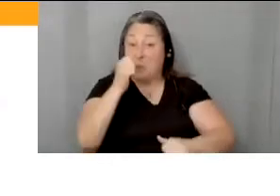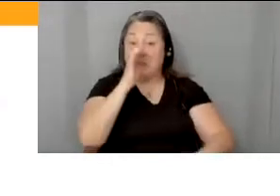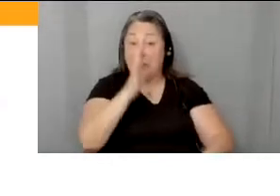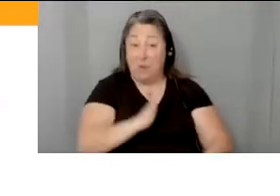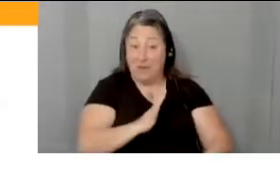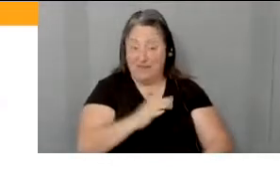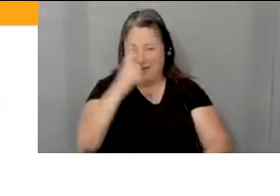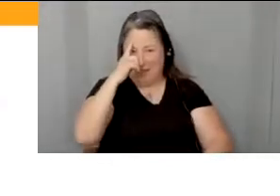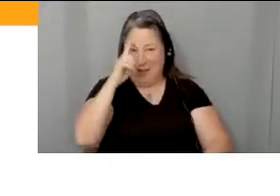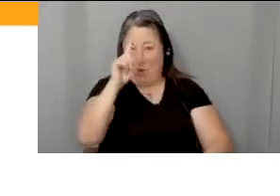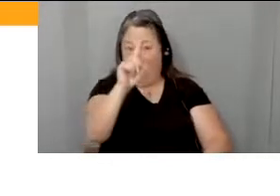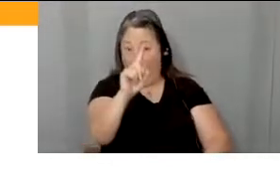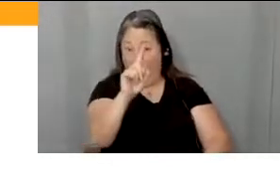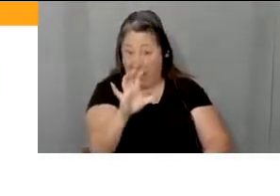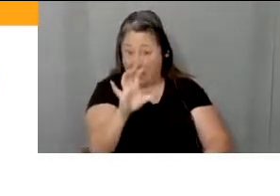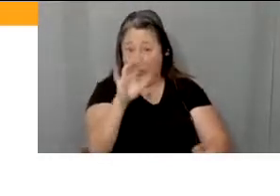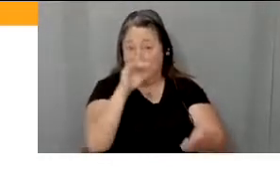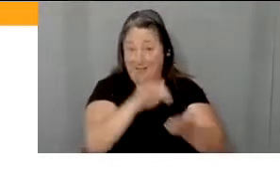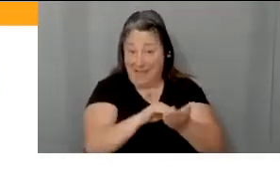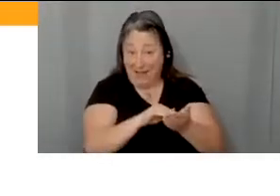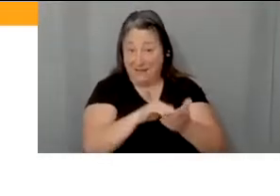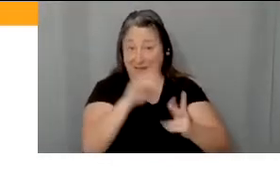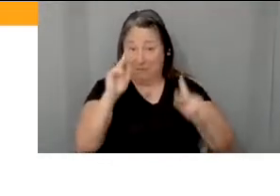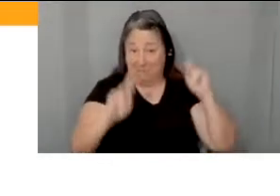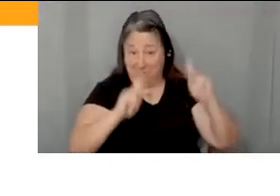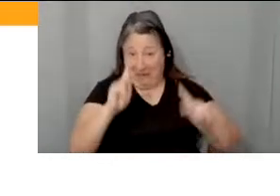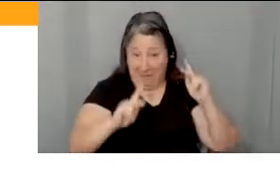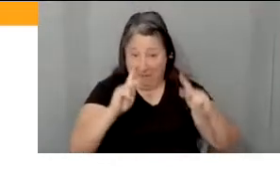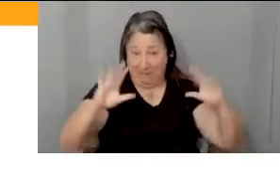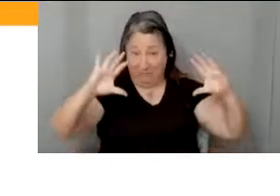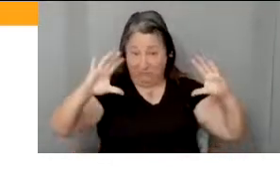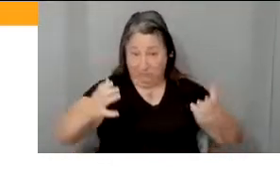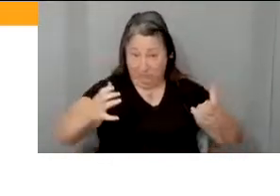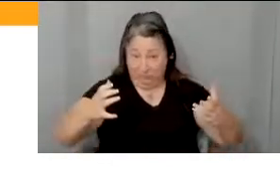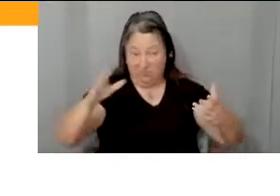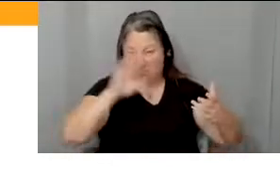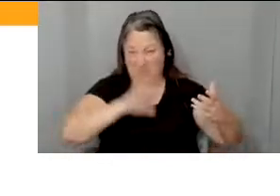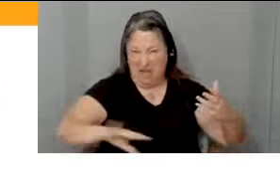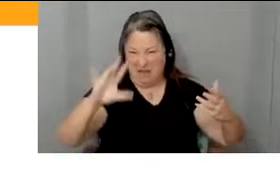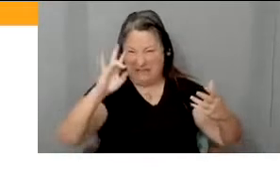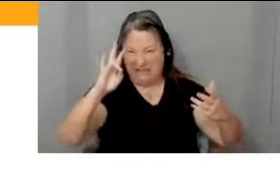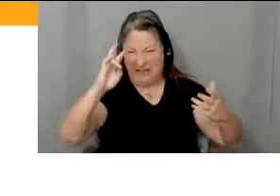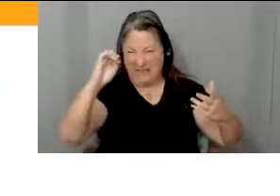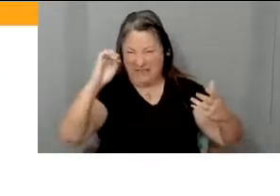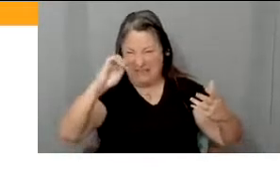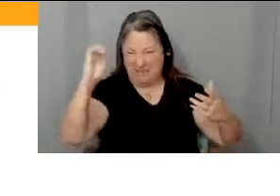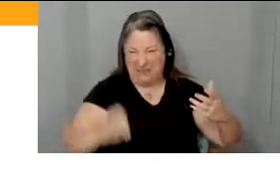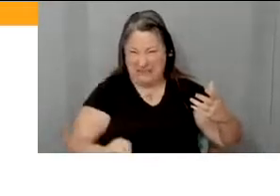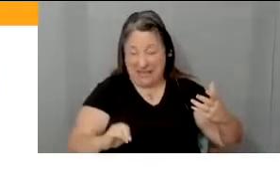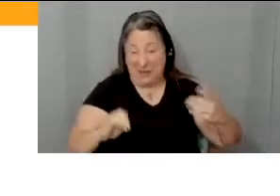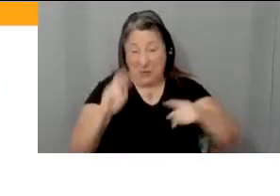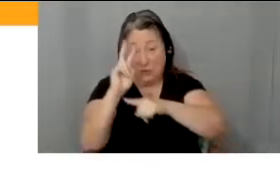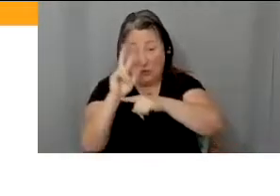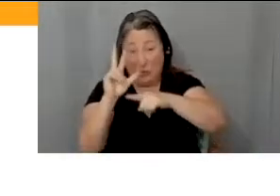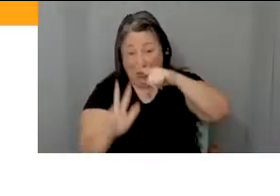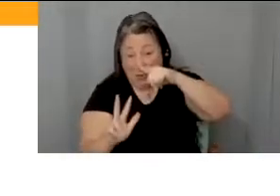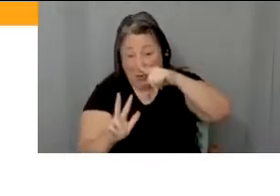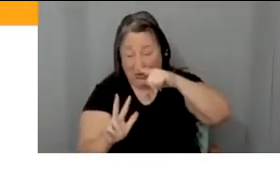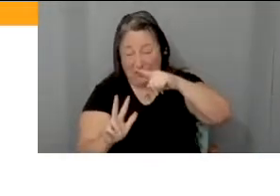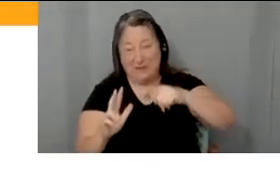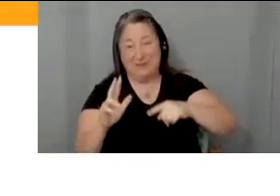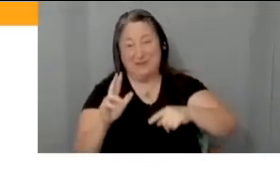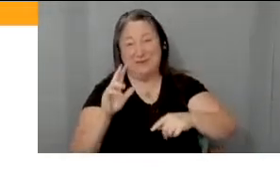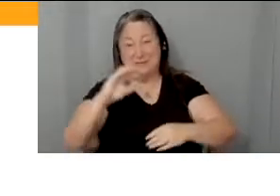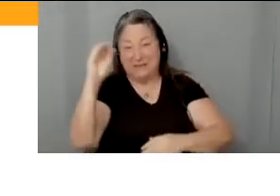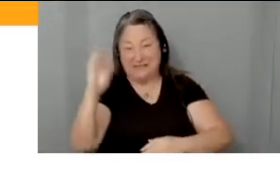that 100,000 person workforce, it is about 70% or 2/3% women. And then when we look at